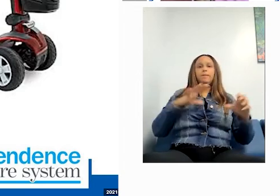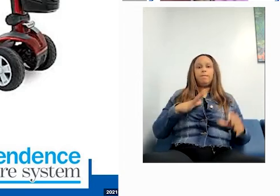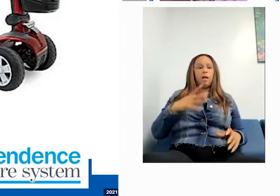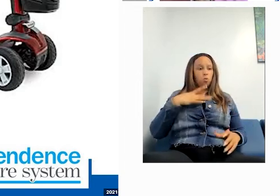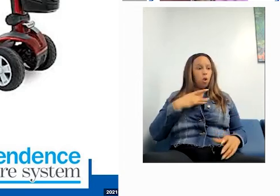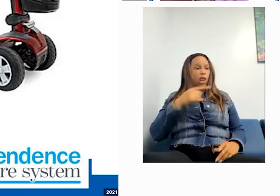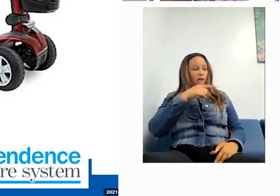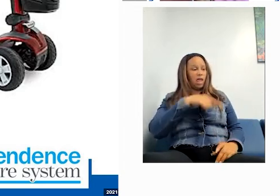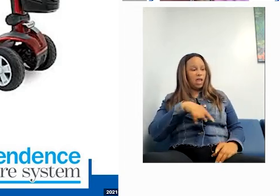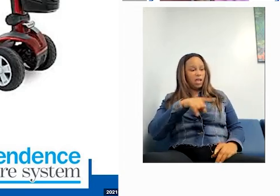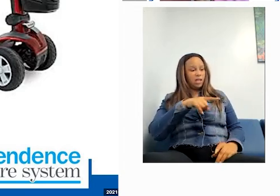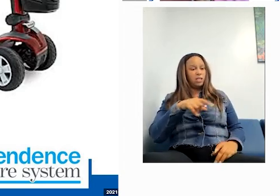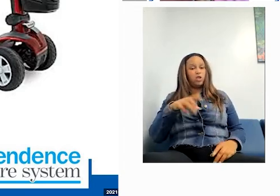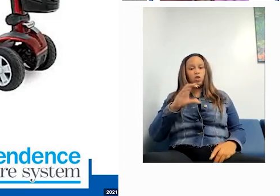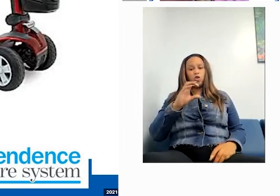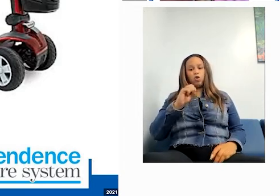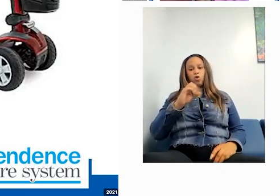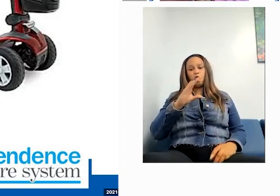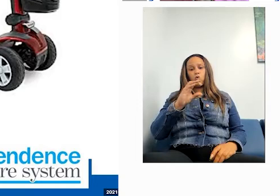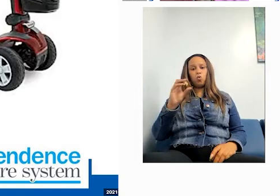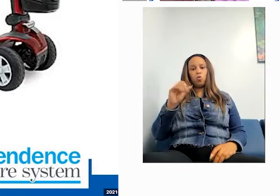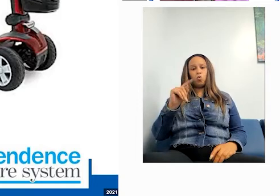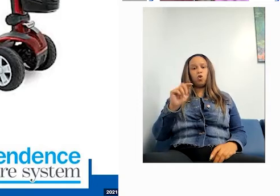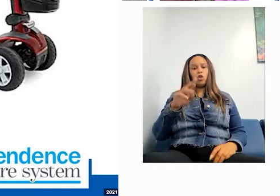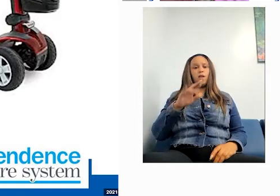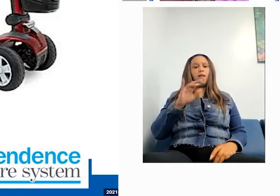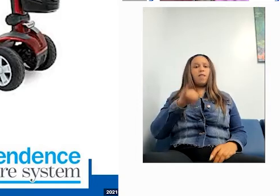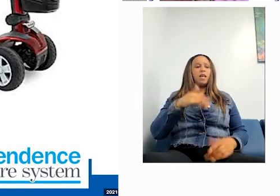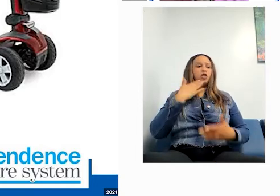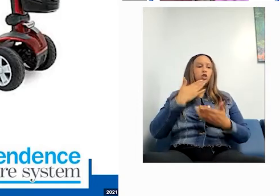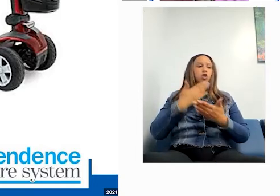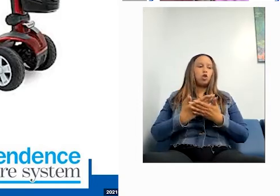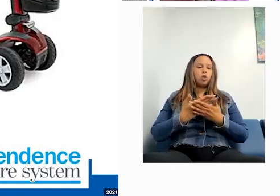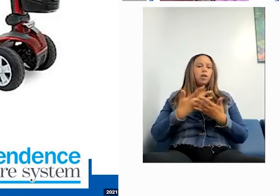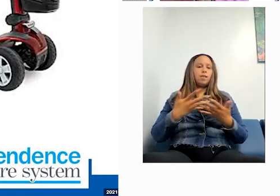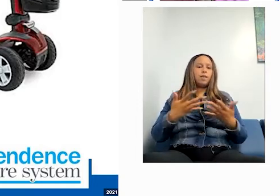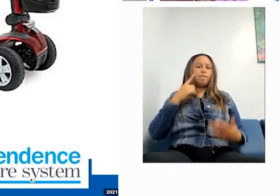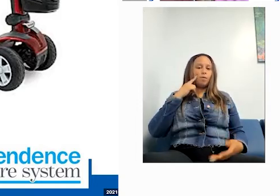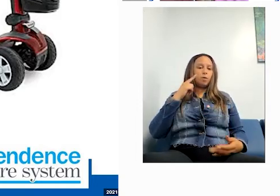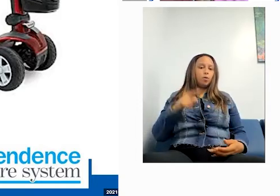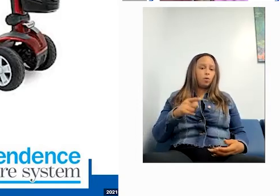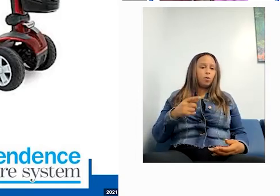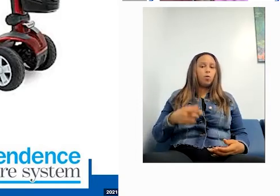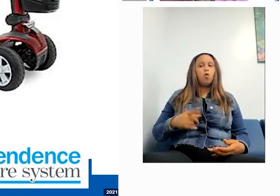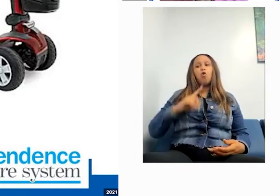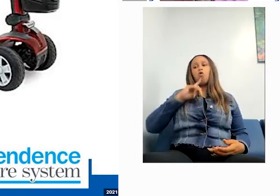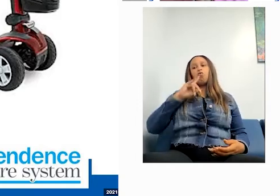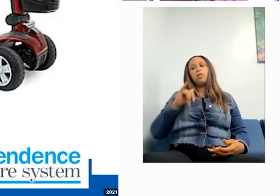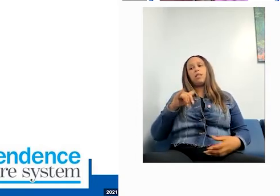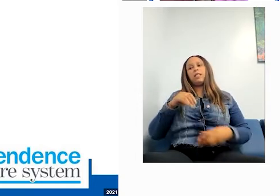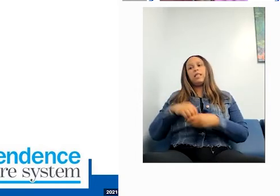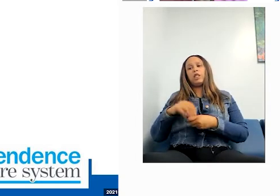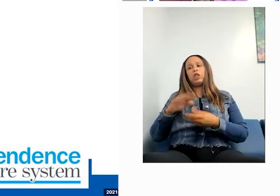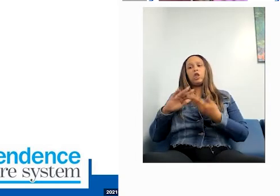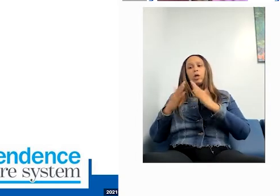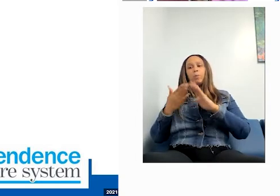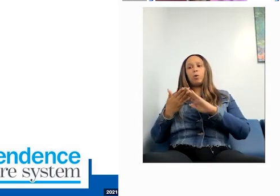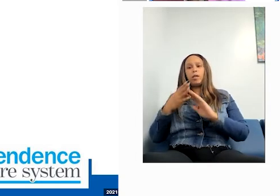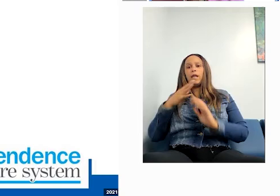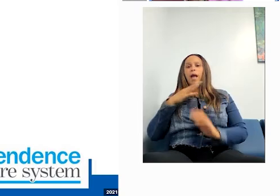it's certainly a great mobility device, really in the community and a little bit less so in your